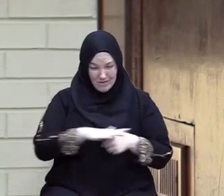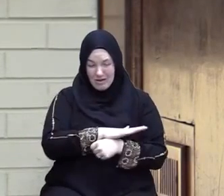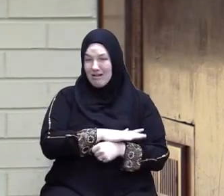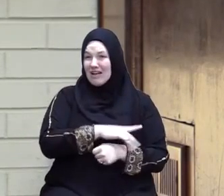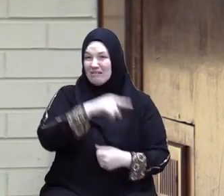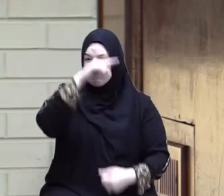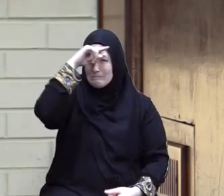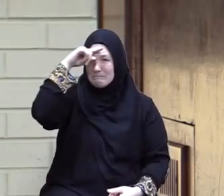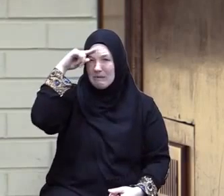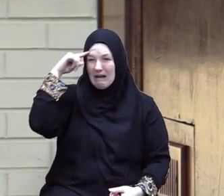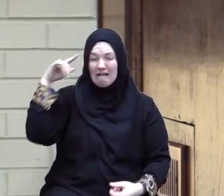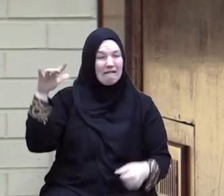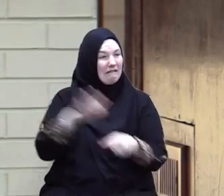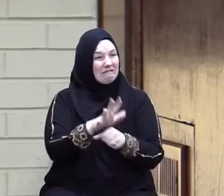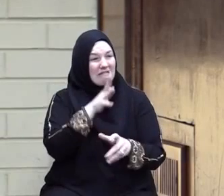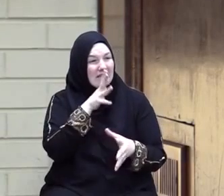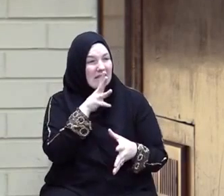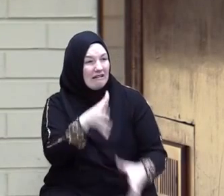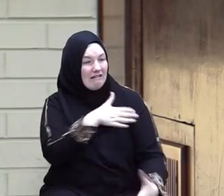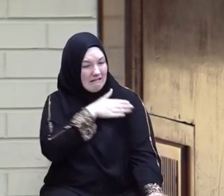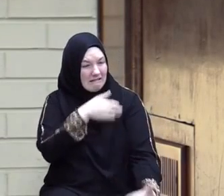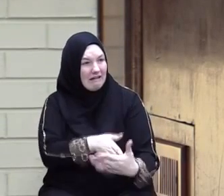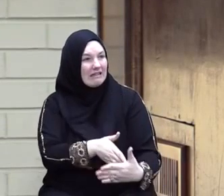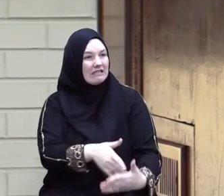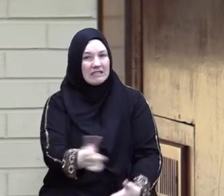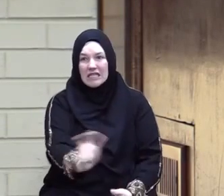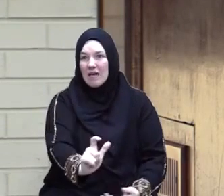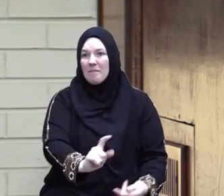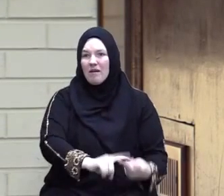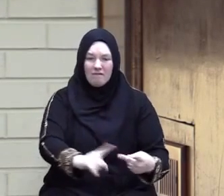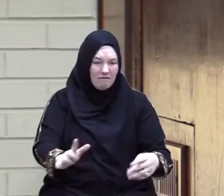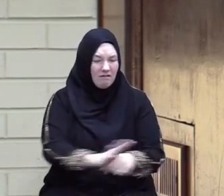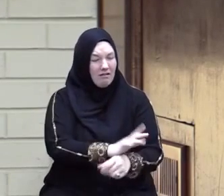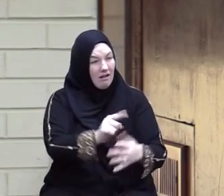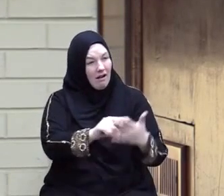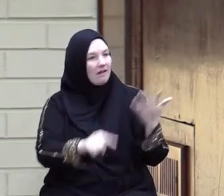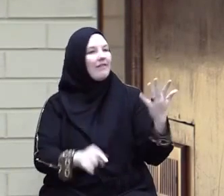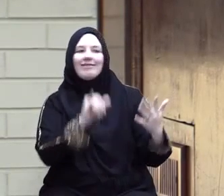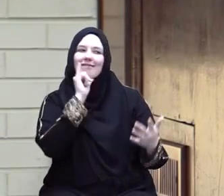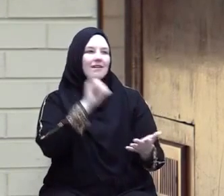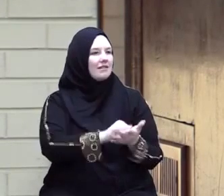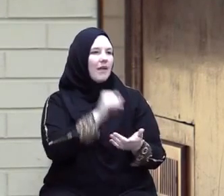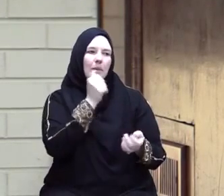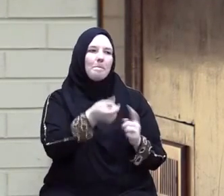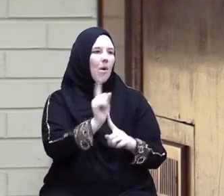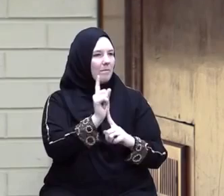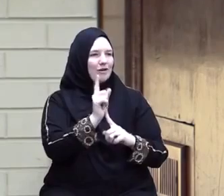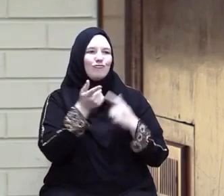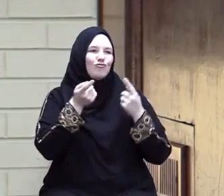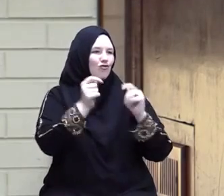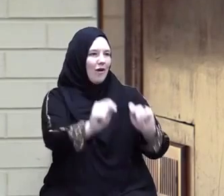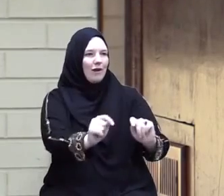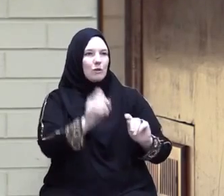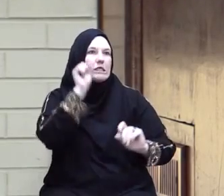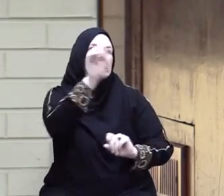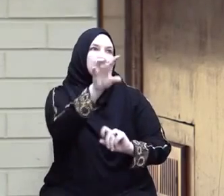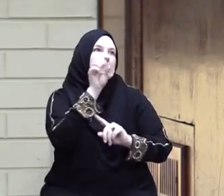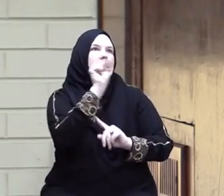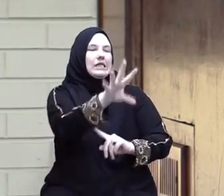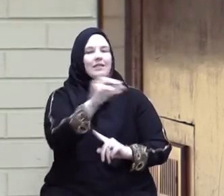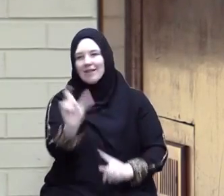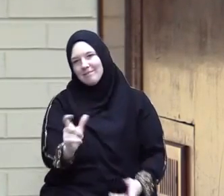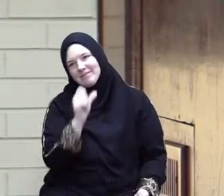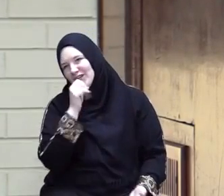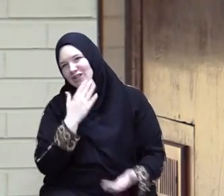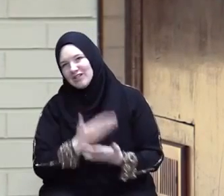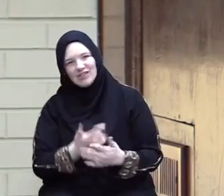when the heart is full of animosity and attacks, this is not the moment for delivering a message to